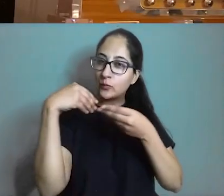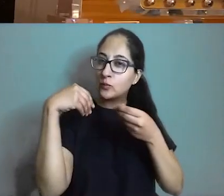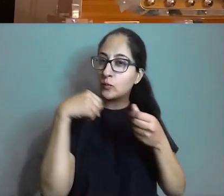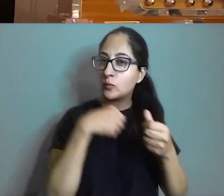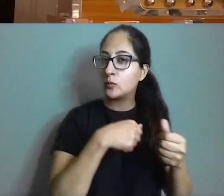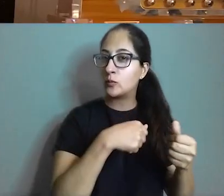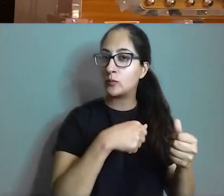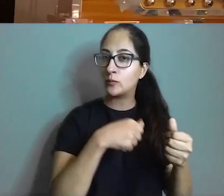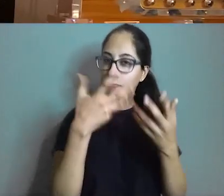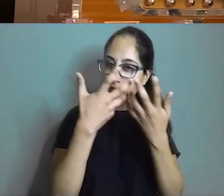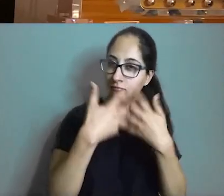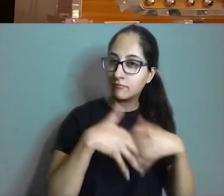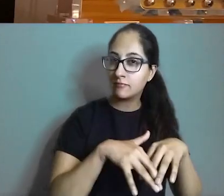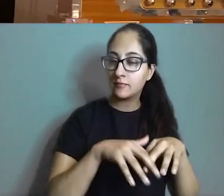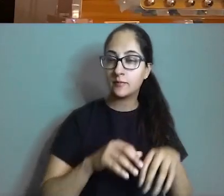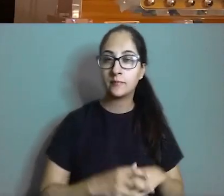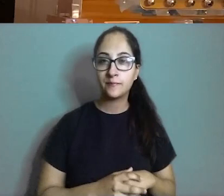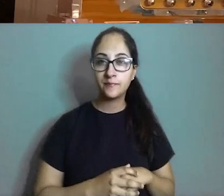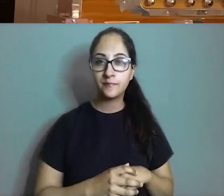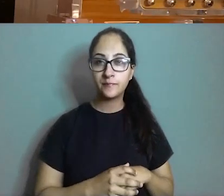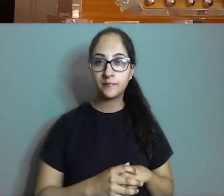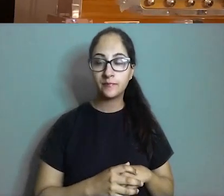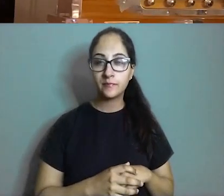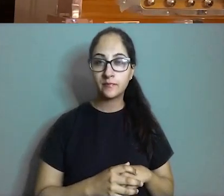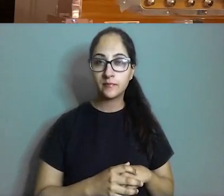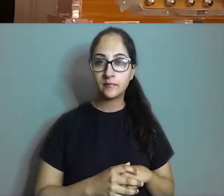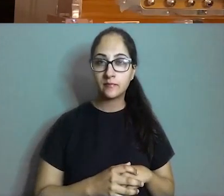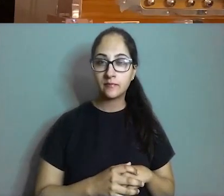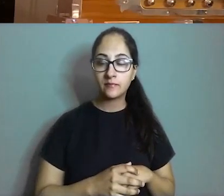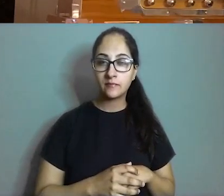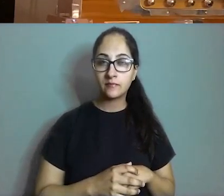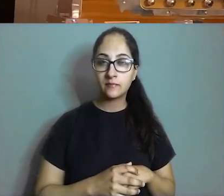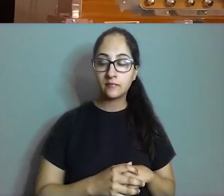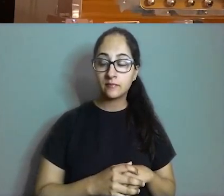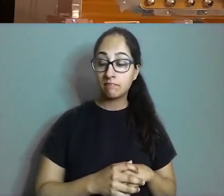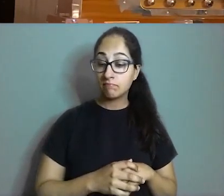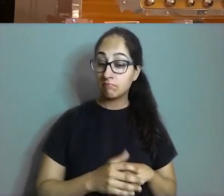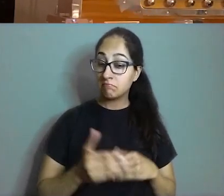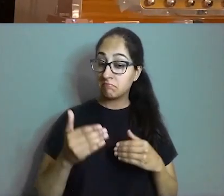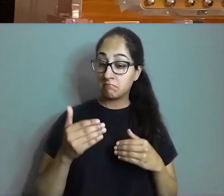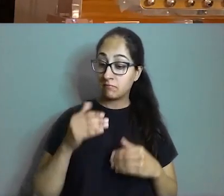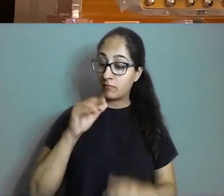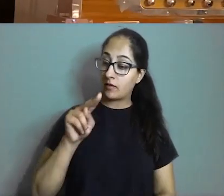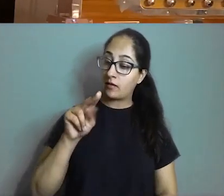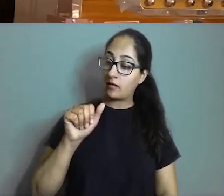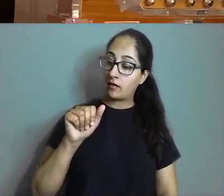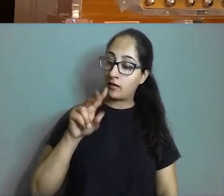I started performing in Jamaat Khana in the Nowruz celebration.